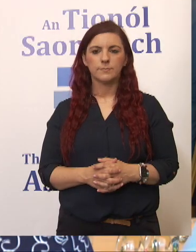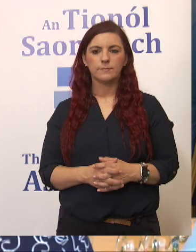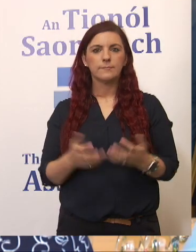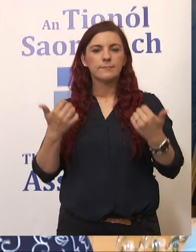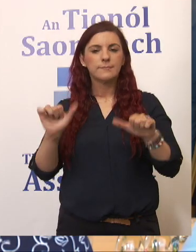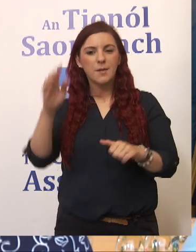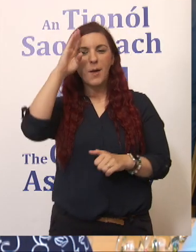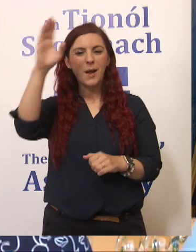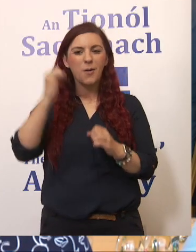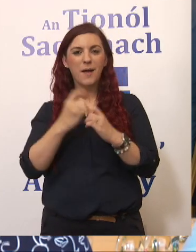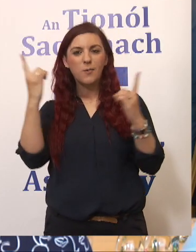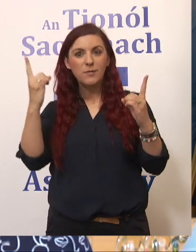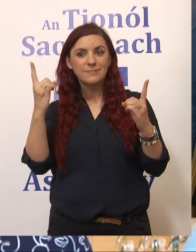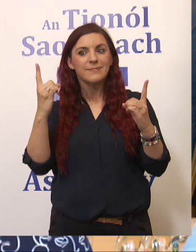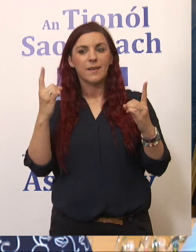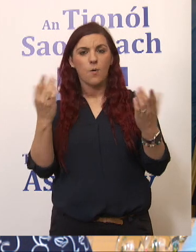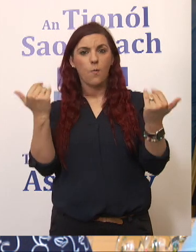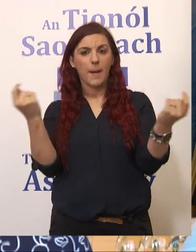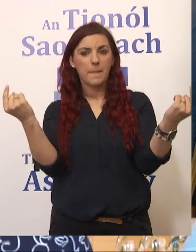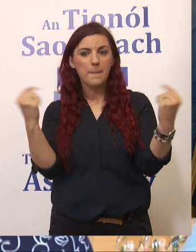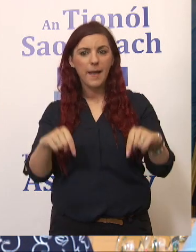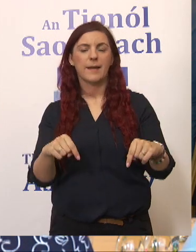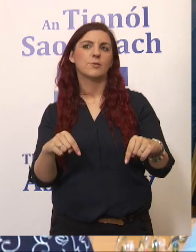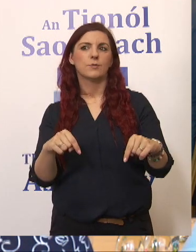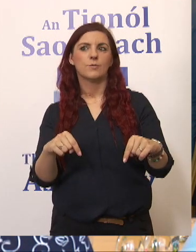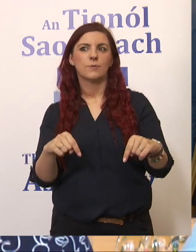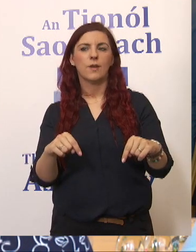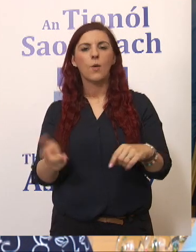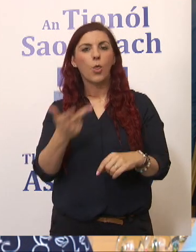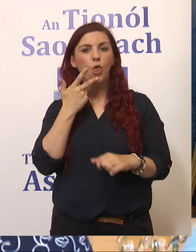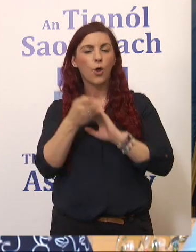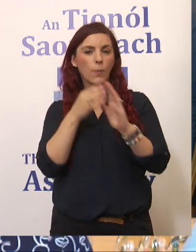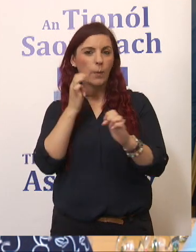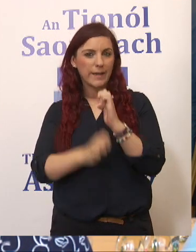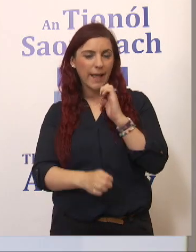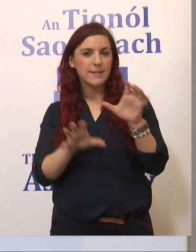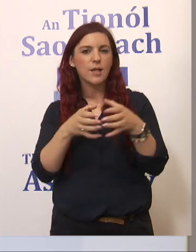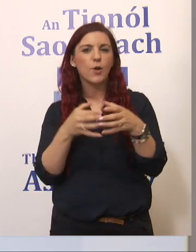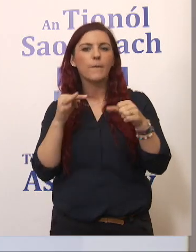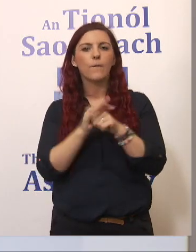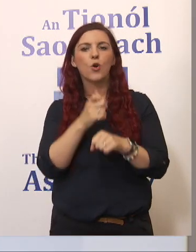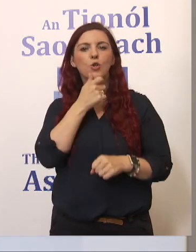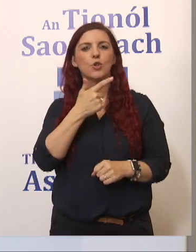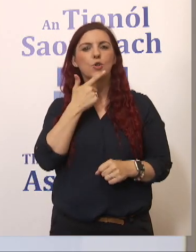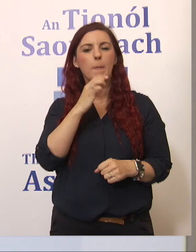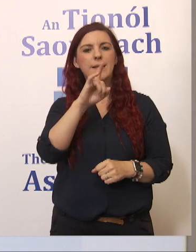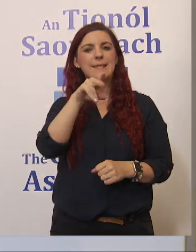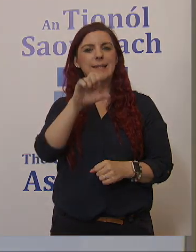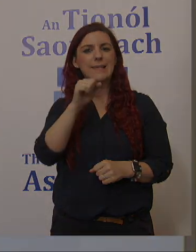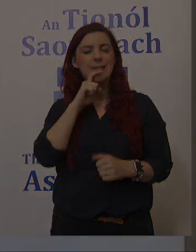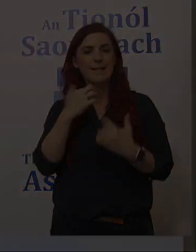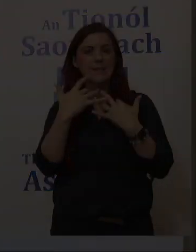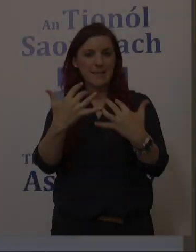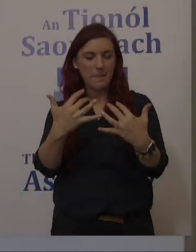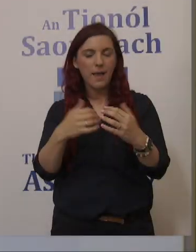So good afternoon, everyone, and welcome back to the third weekend session for the Dublin Citizens Assembly. And welcome